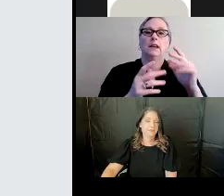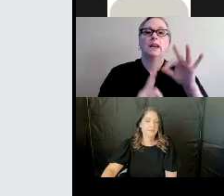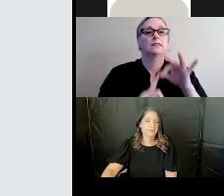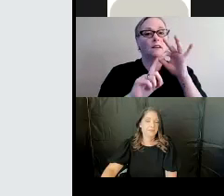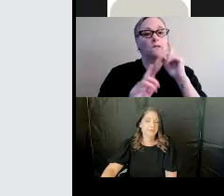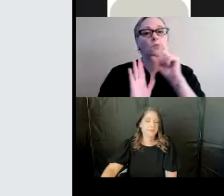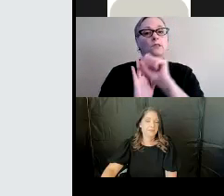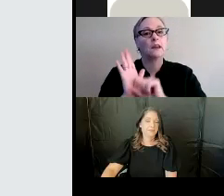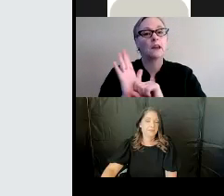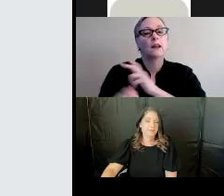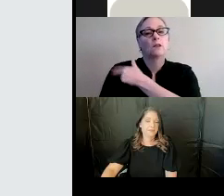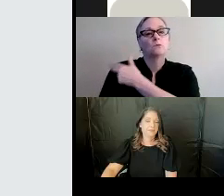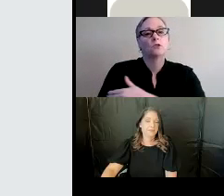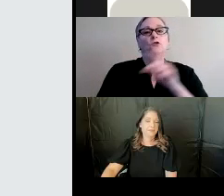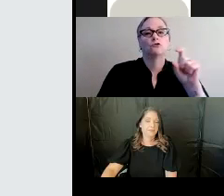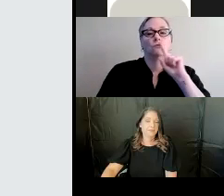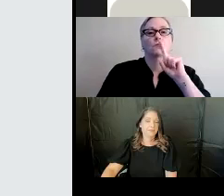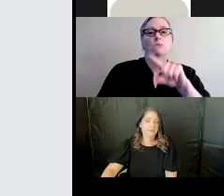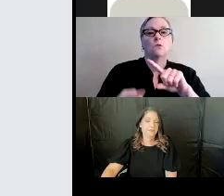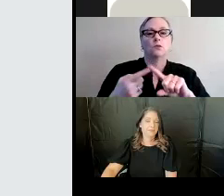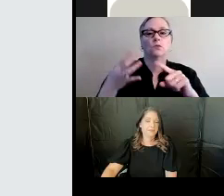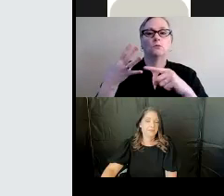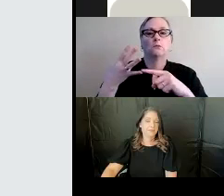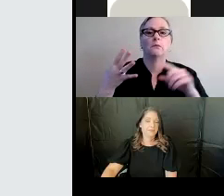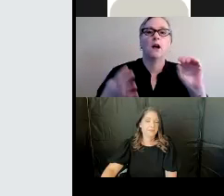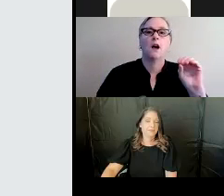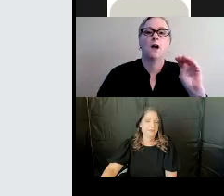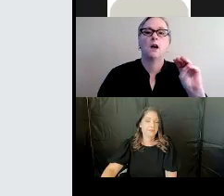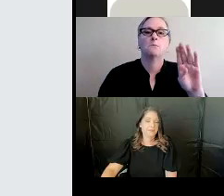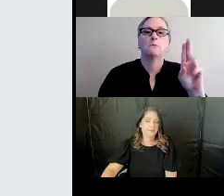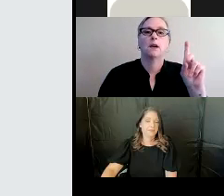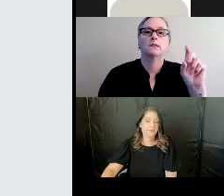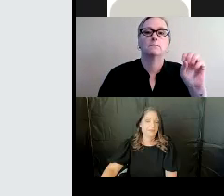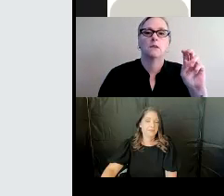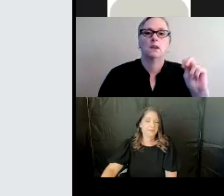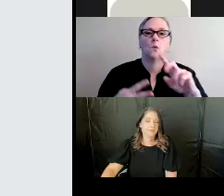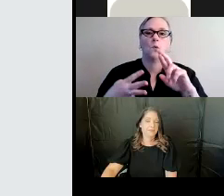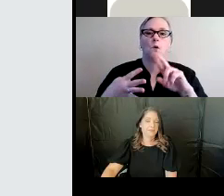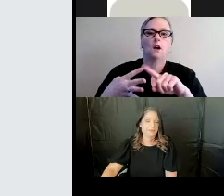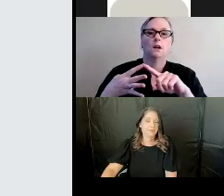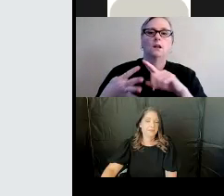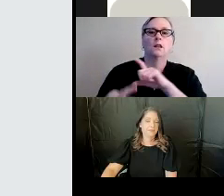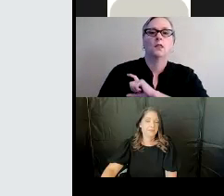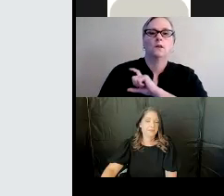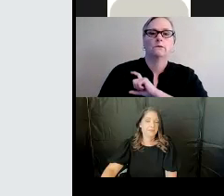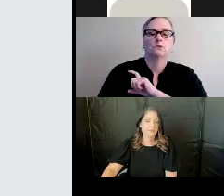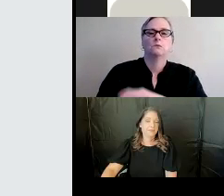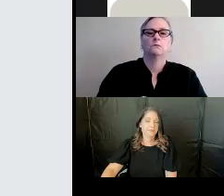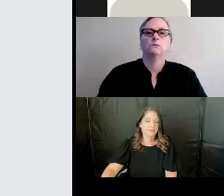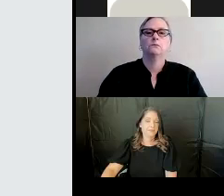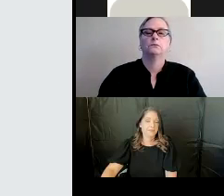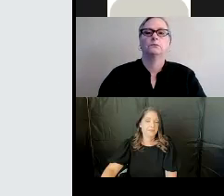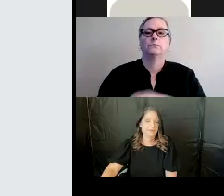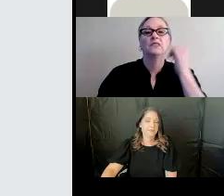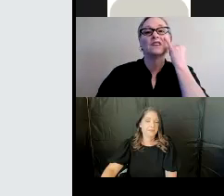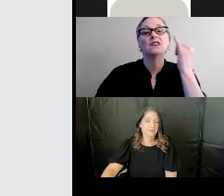be made to the local ombudsman office or the local law enforcement agency. If the abuse